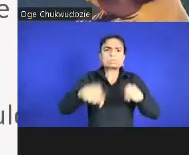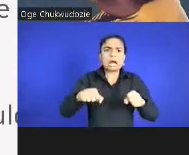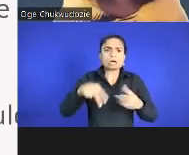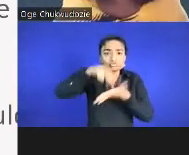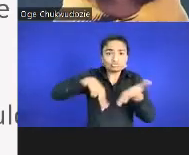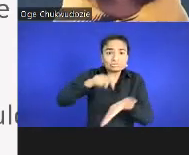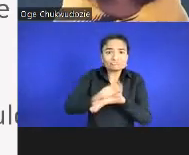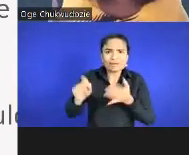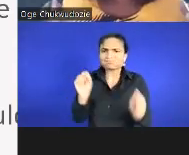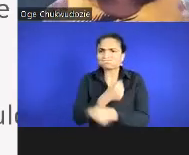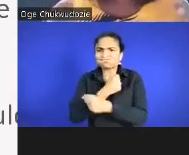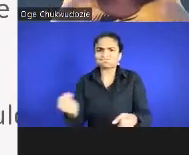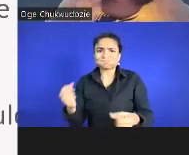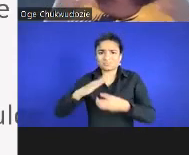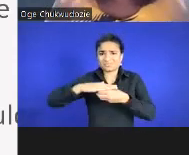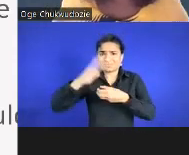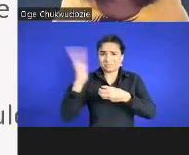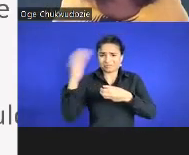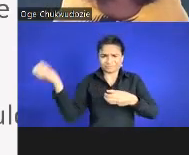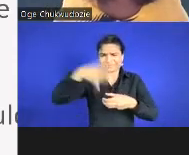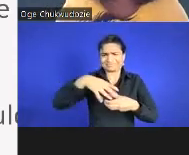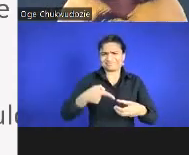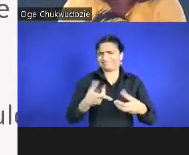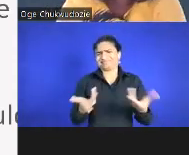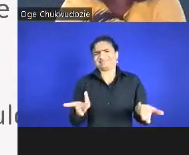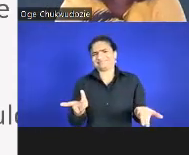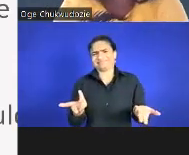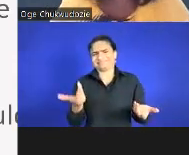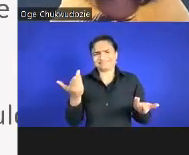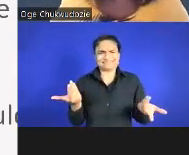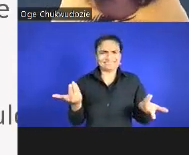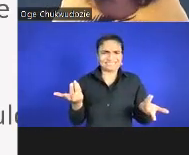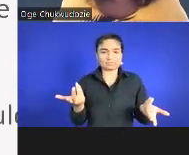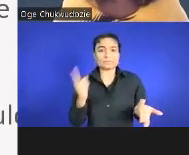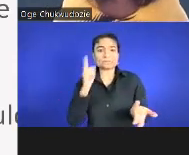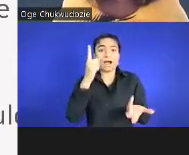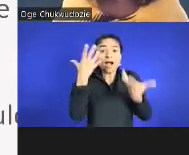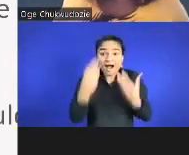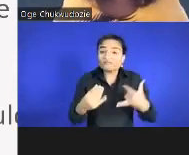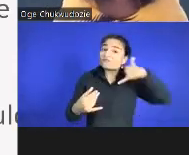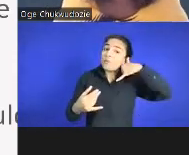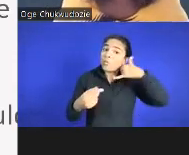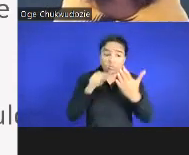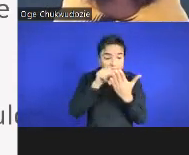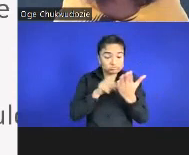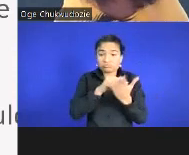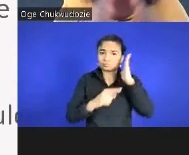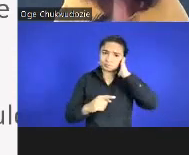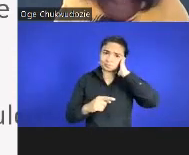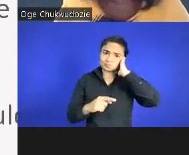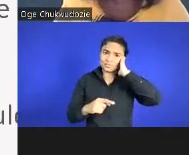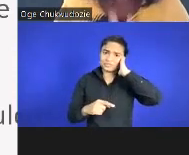where a majority of the people there cannot afford a phone, then how would they report? So